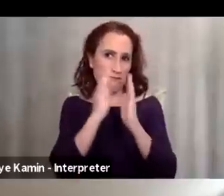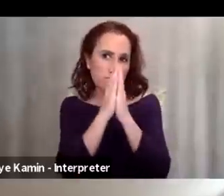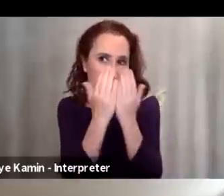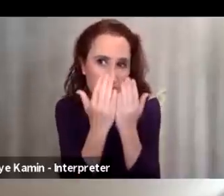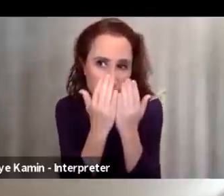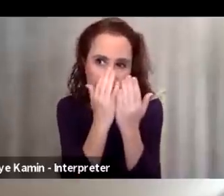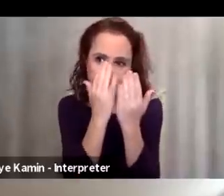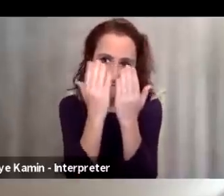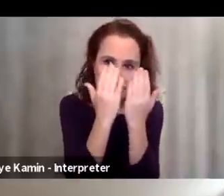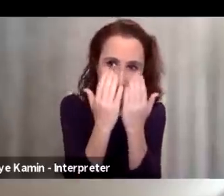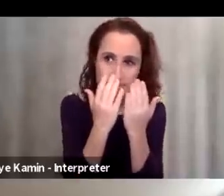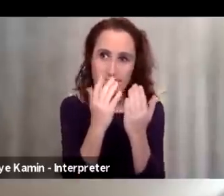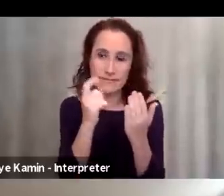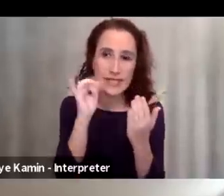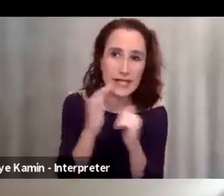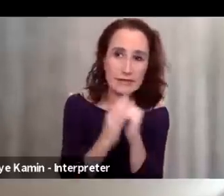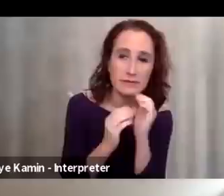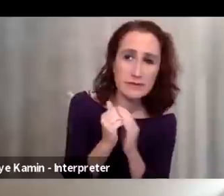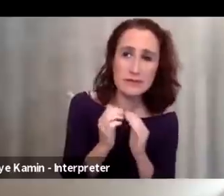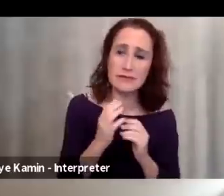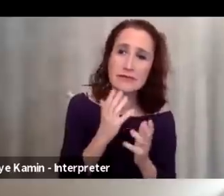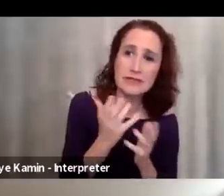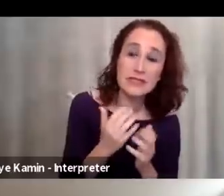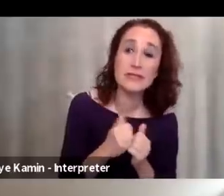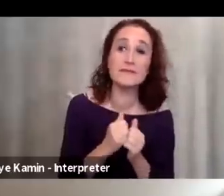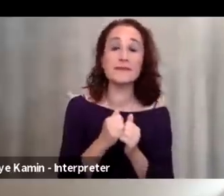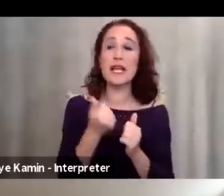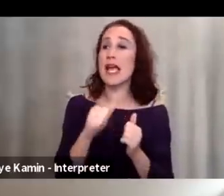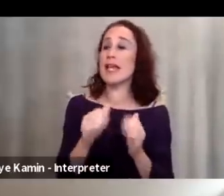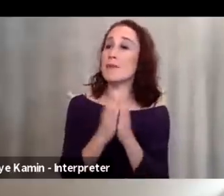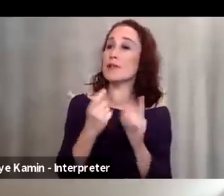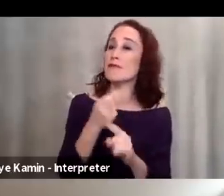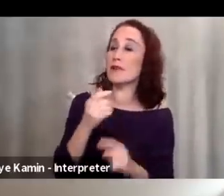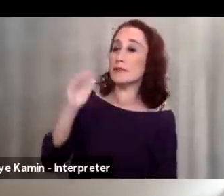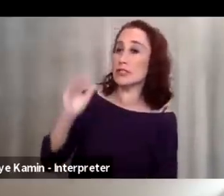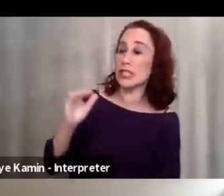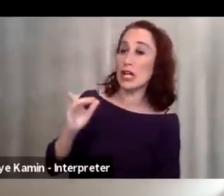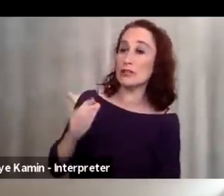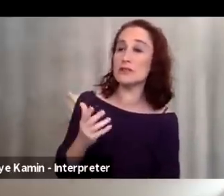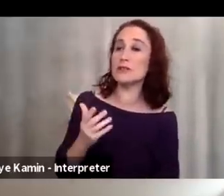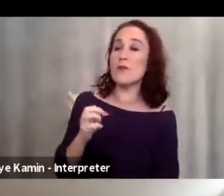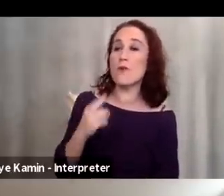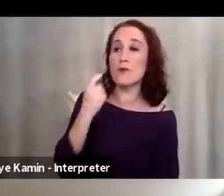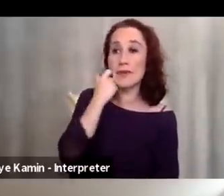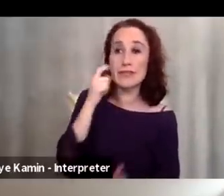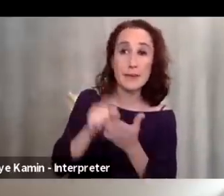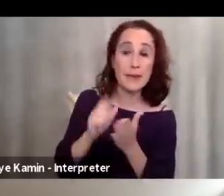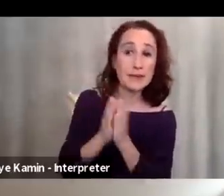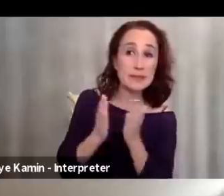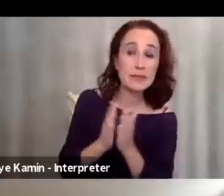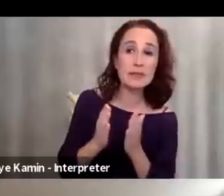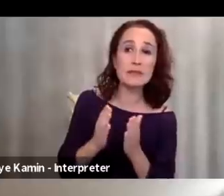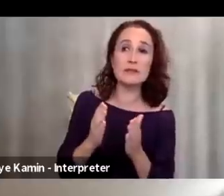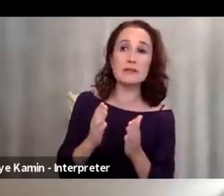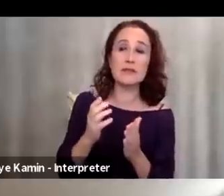your own childhood that left an impression on you? Or are there any more recently published books that you wish existed when you were a